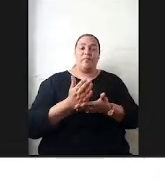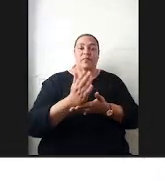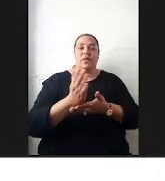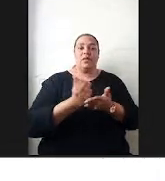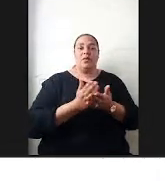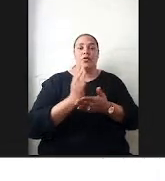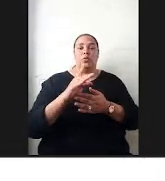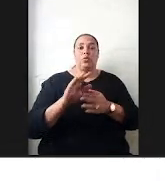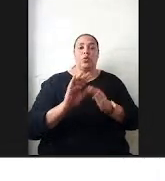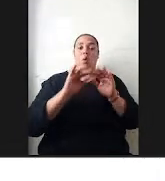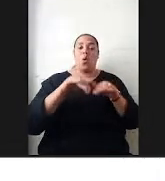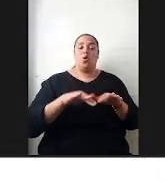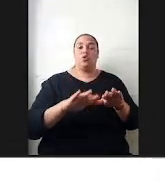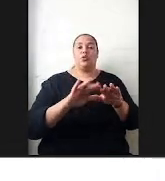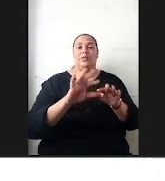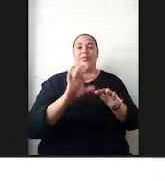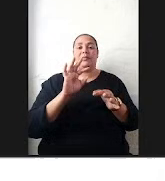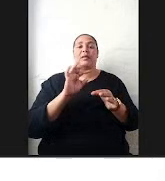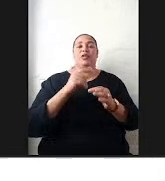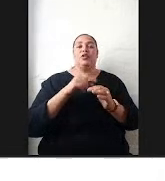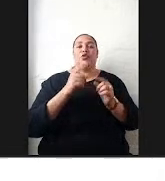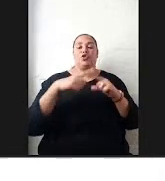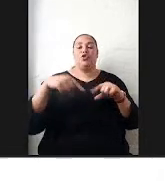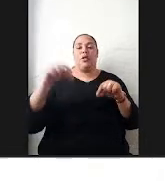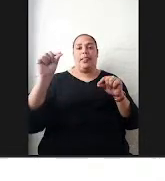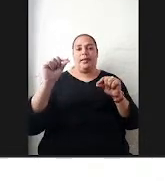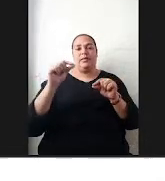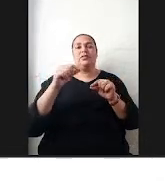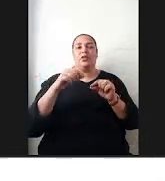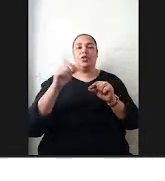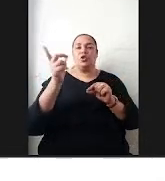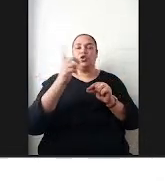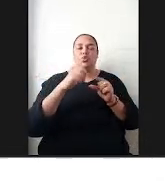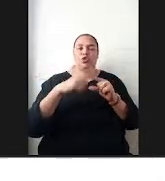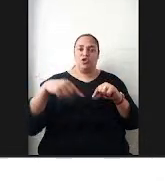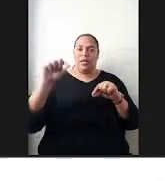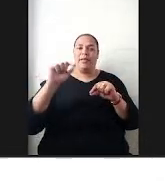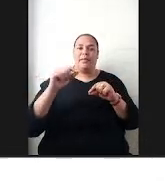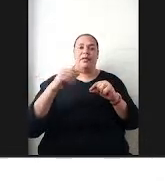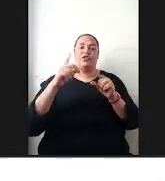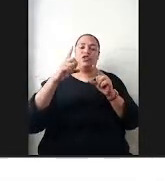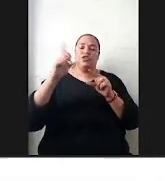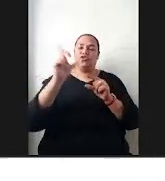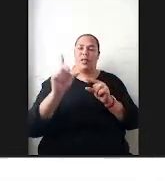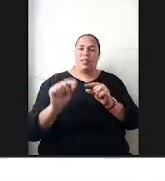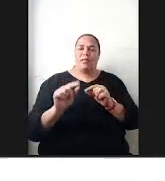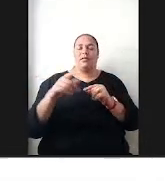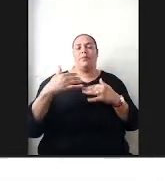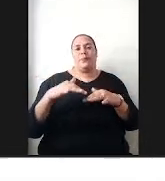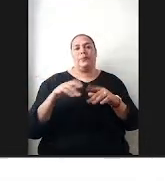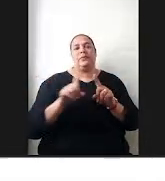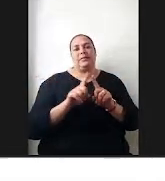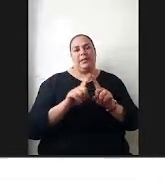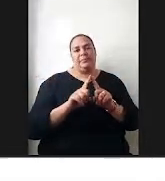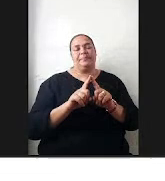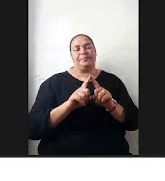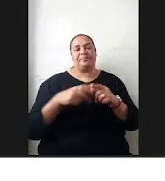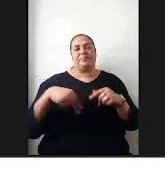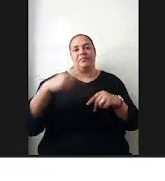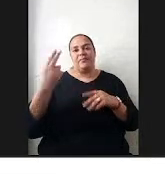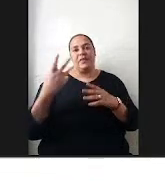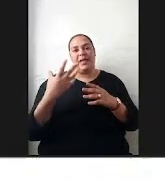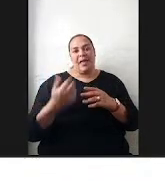Ocean towards Chile. So Chile is another high production potential location. And that made for